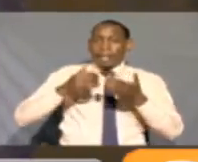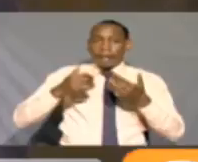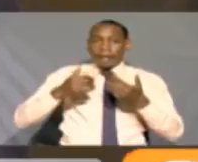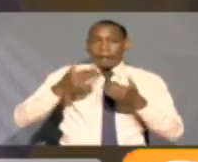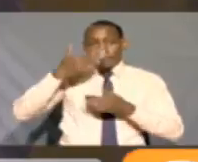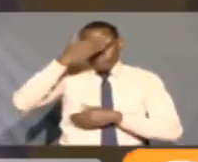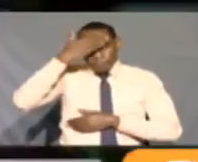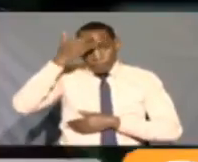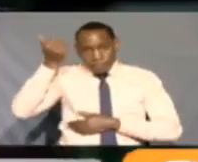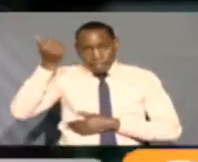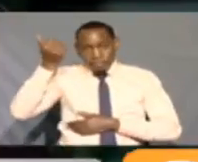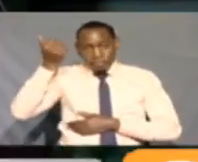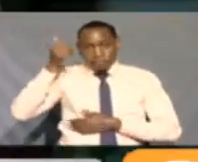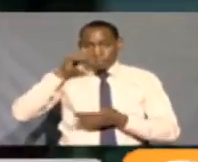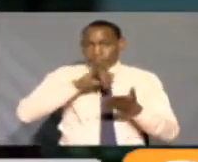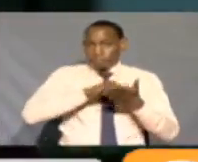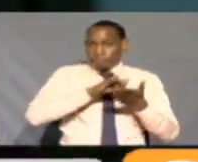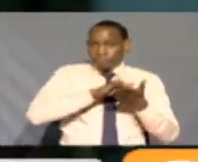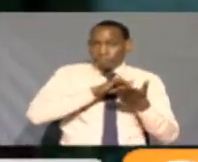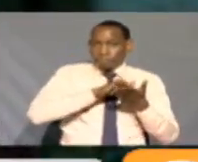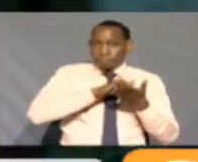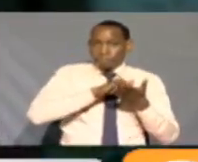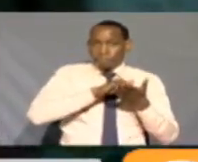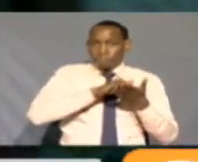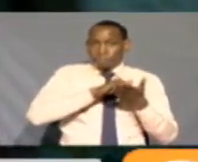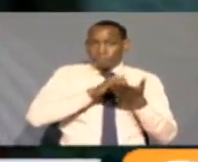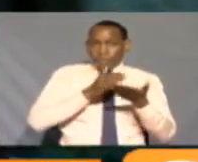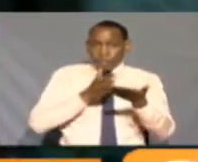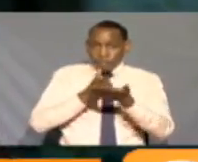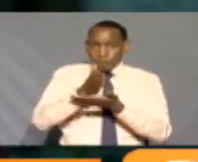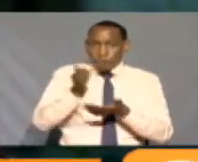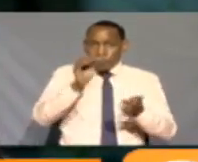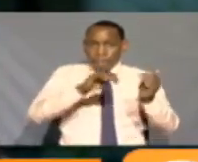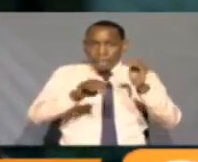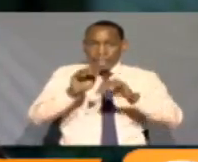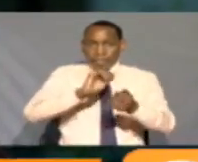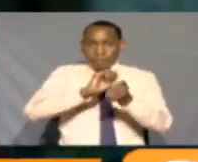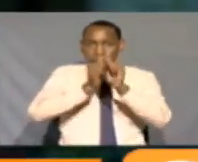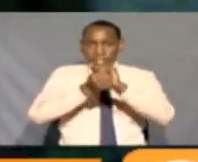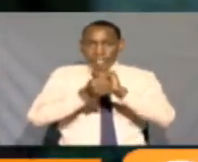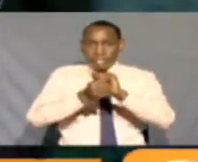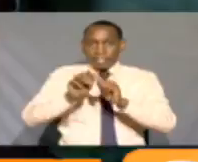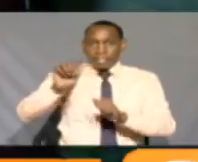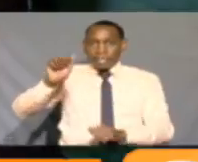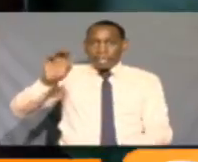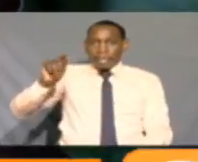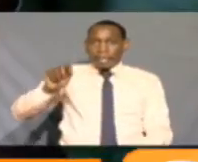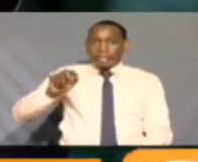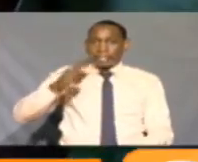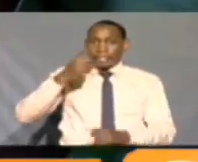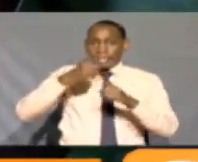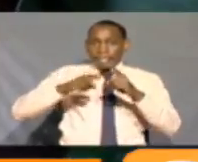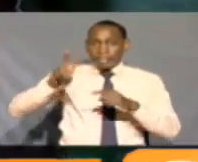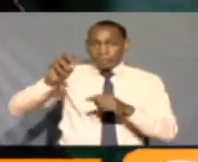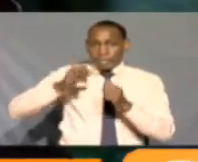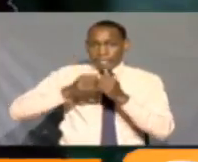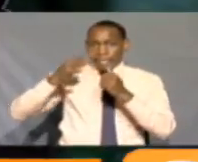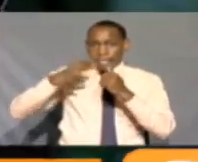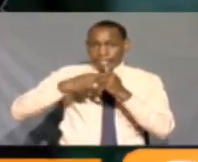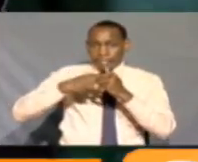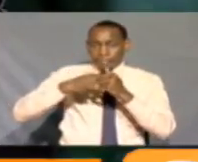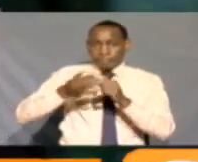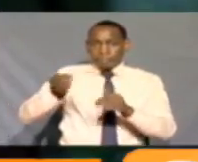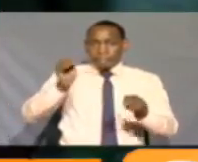have forgotten that through the Elections Amendment Act 2018,